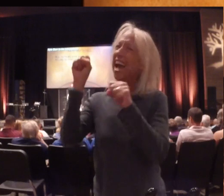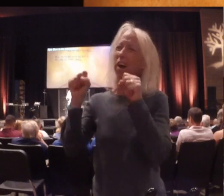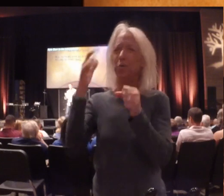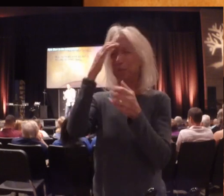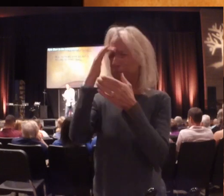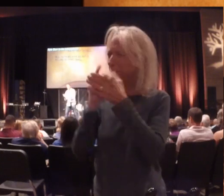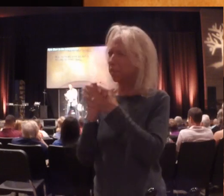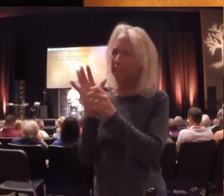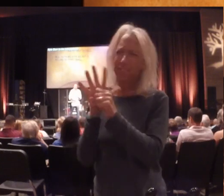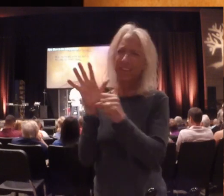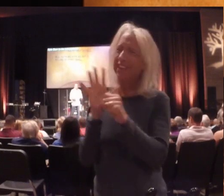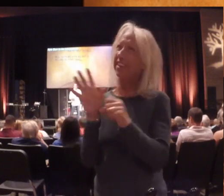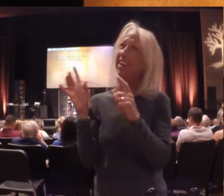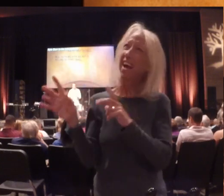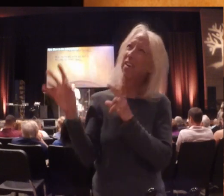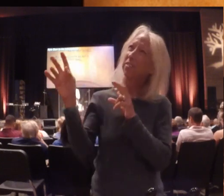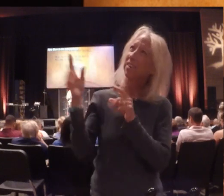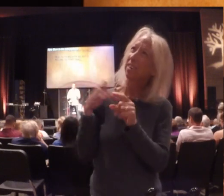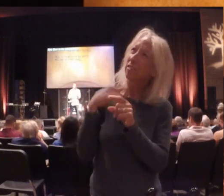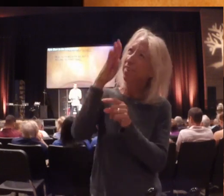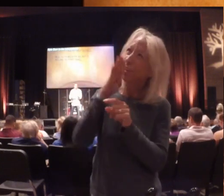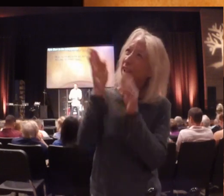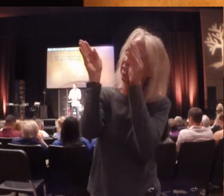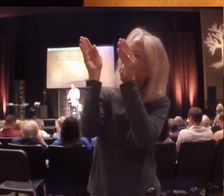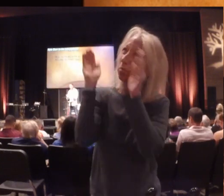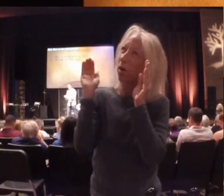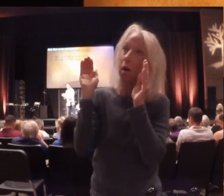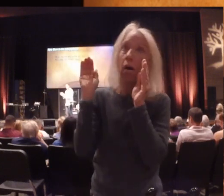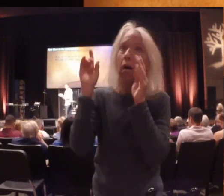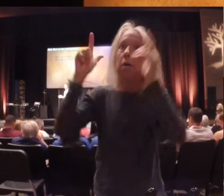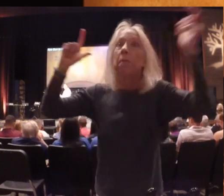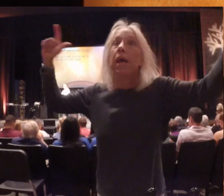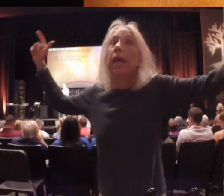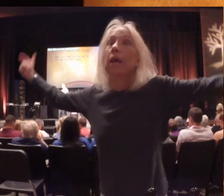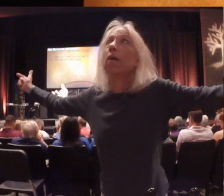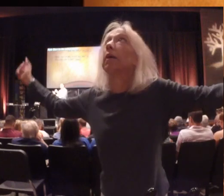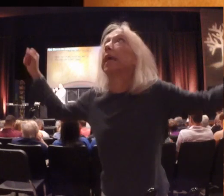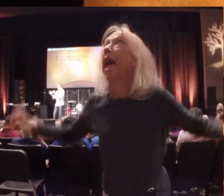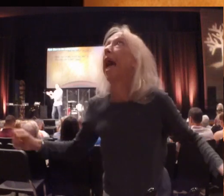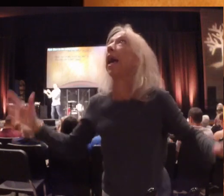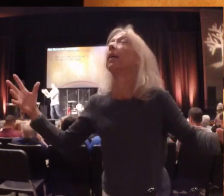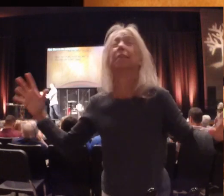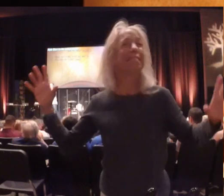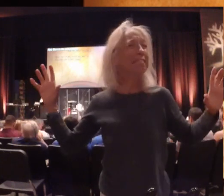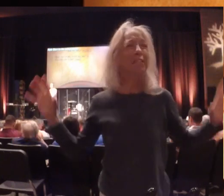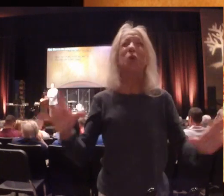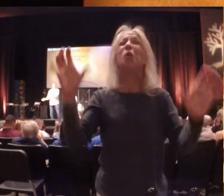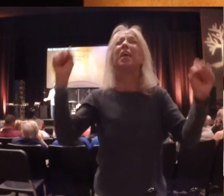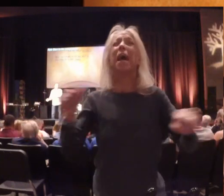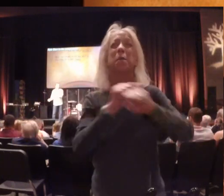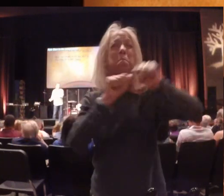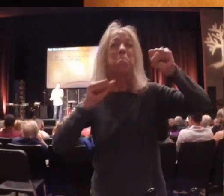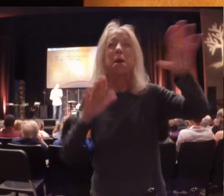believe big enough. We don't recognize how big and mighty our God is, because our God is big and mighty. He can do more than we can think